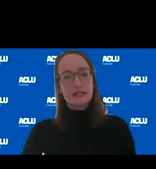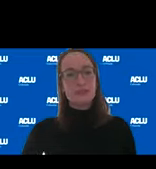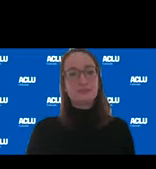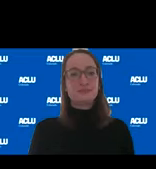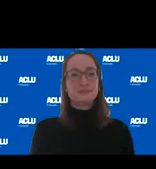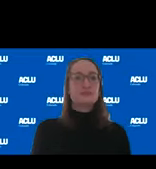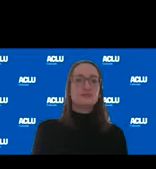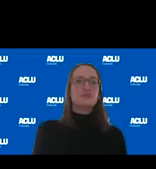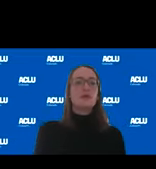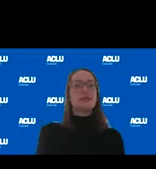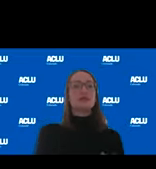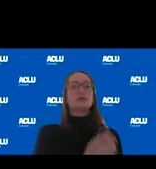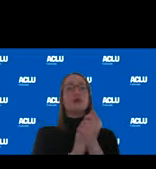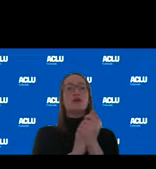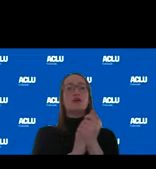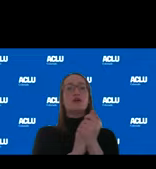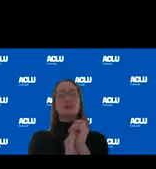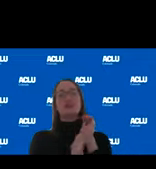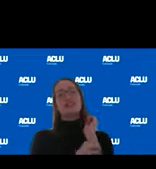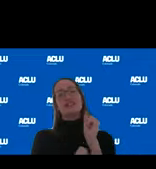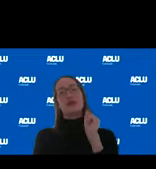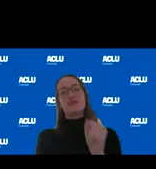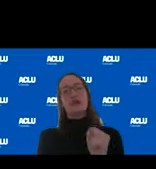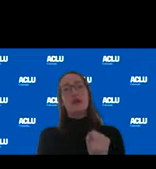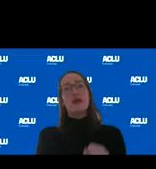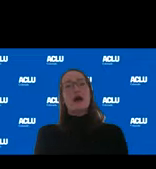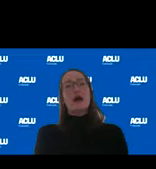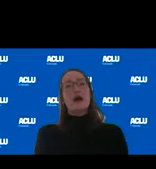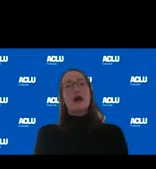legacy. Okay, so it's also, especially understanding that COVID